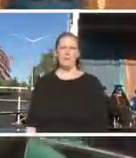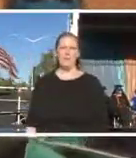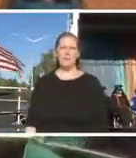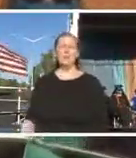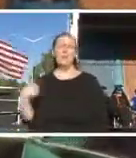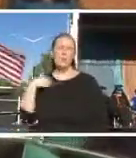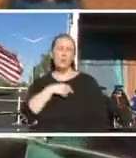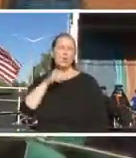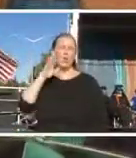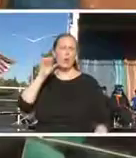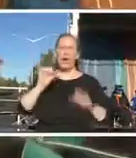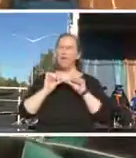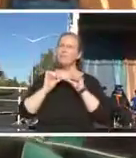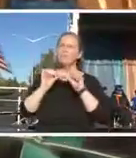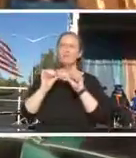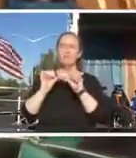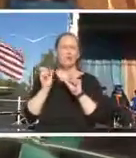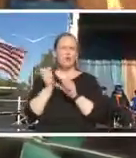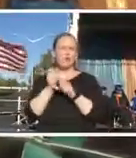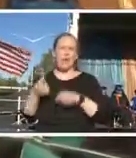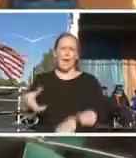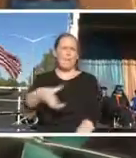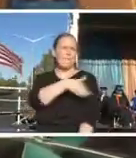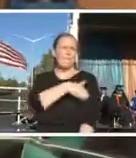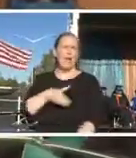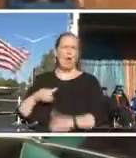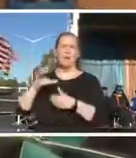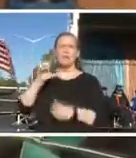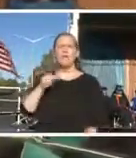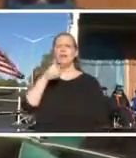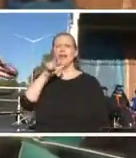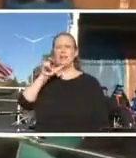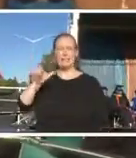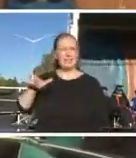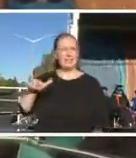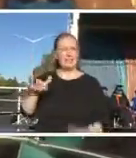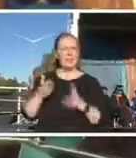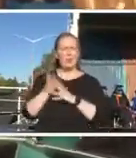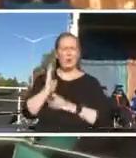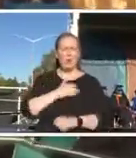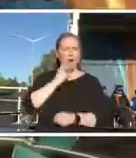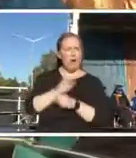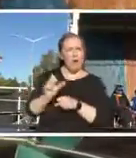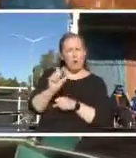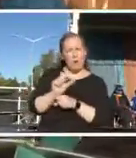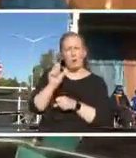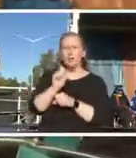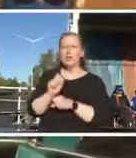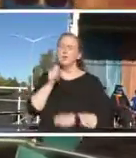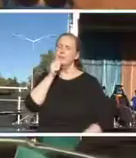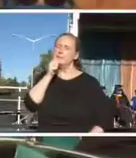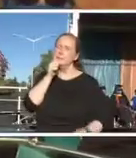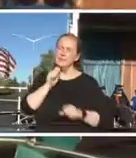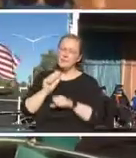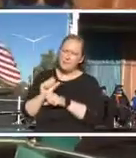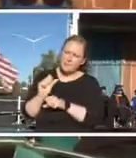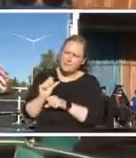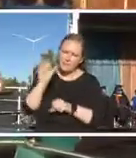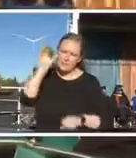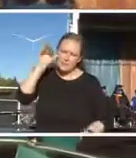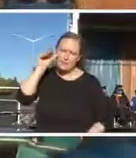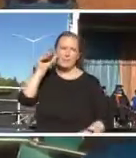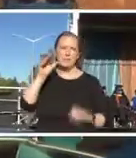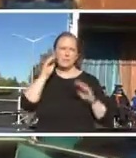We will go forth and create a powerful legacy through our hard work, perseverance,